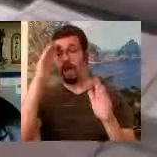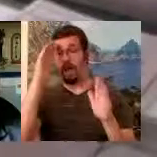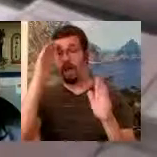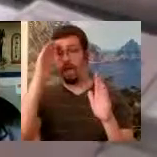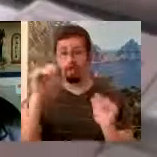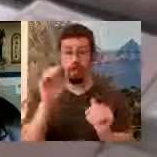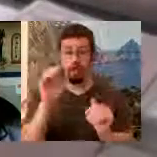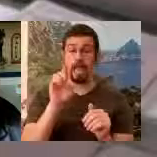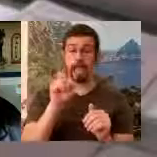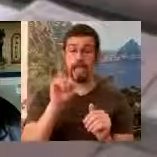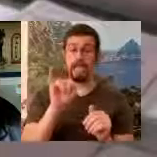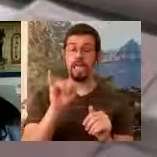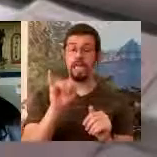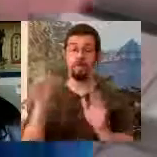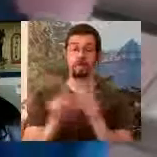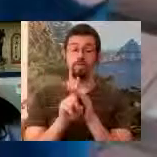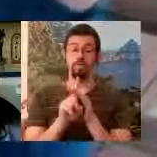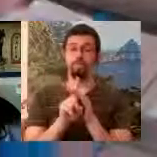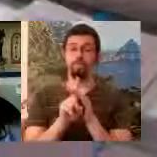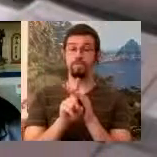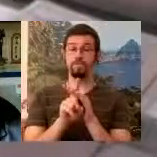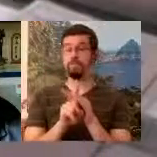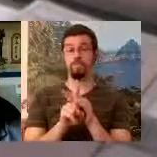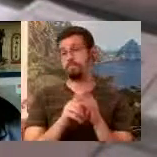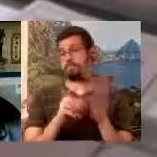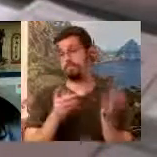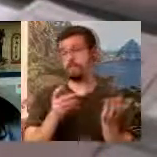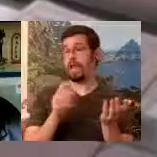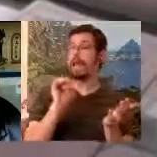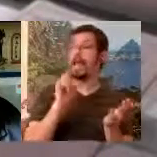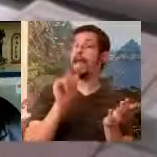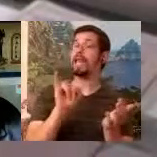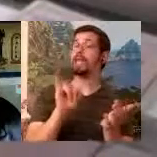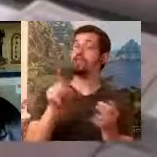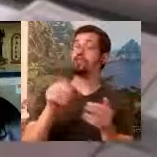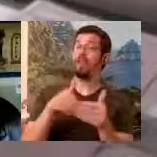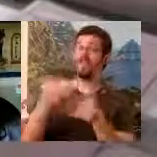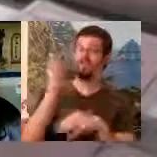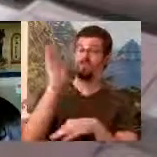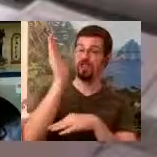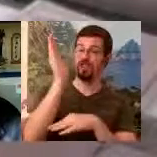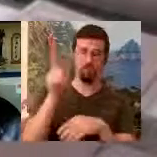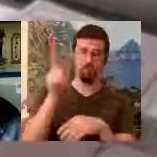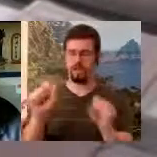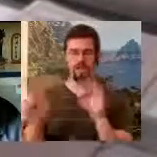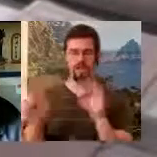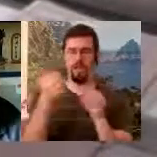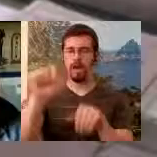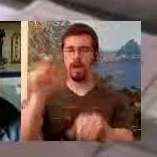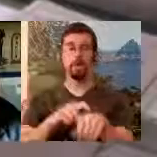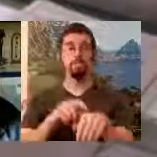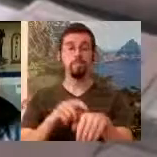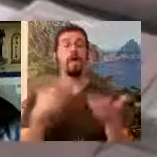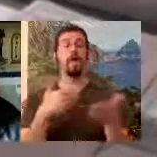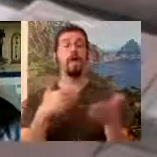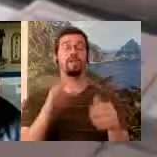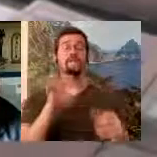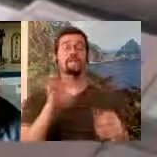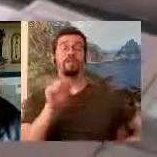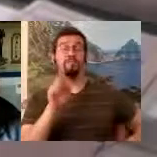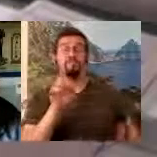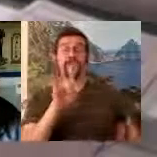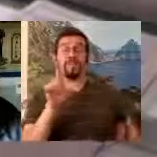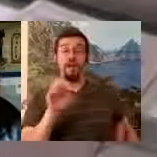come. Eddie, you can come anytime. That's our next presentation. But meanwhile, Fabrizio, this excites